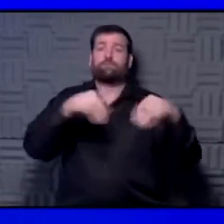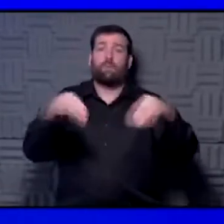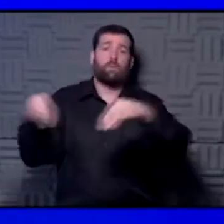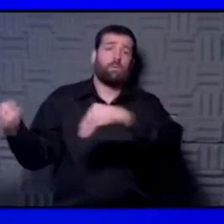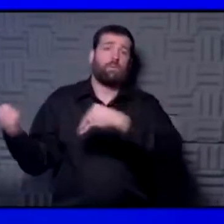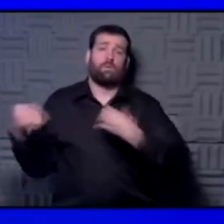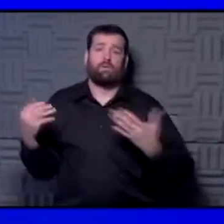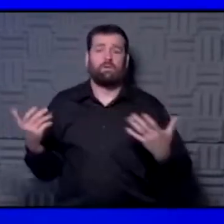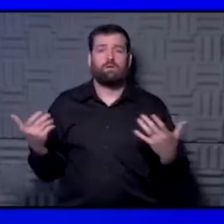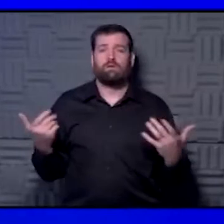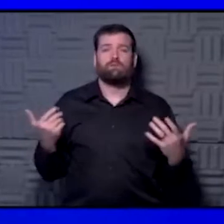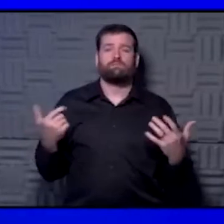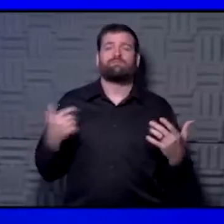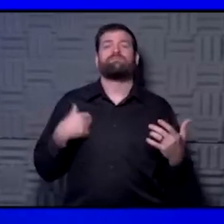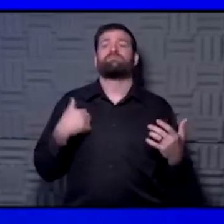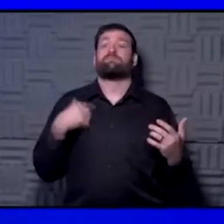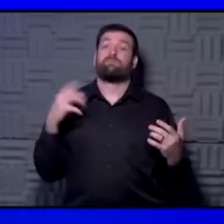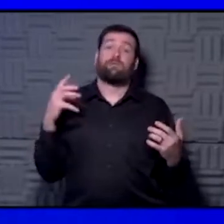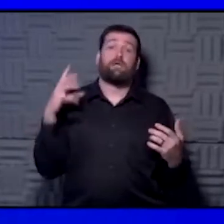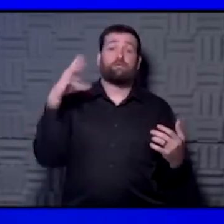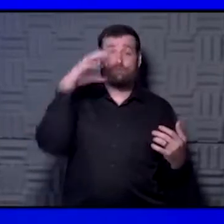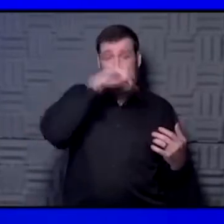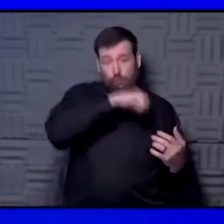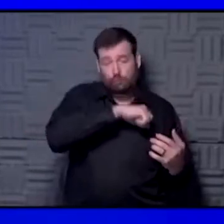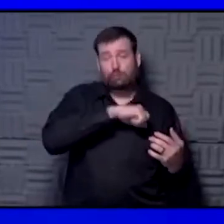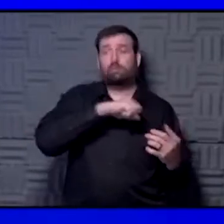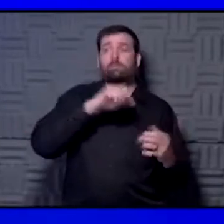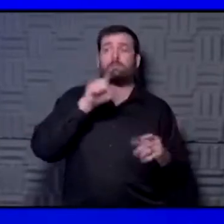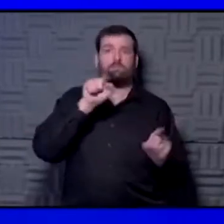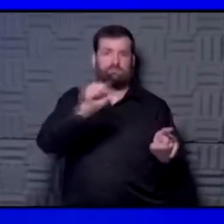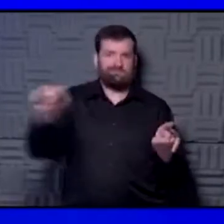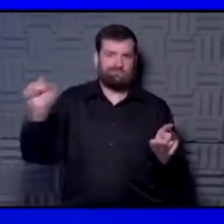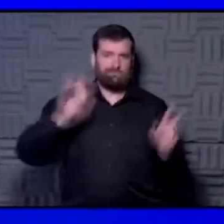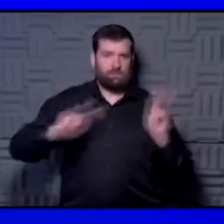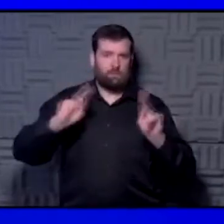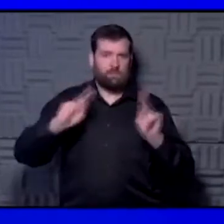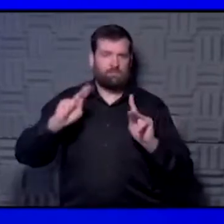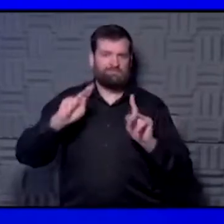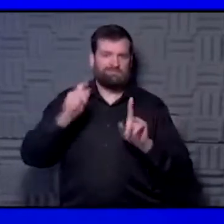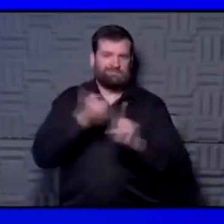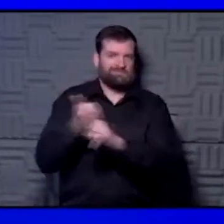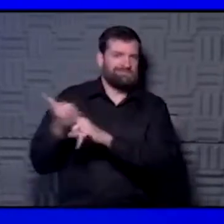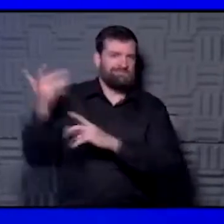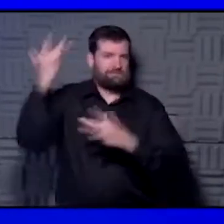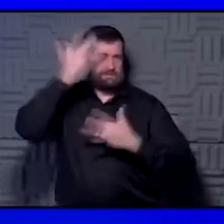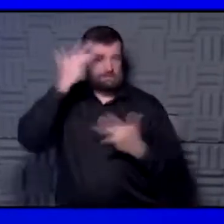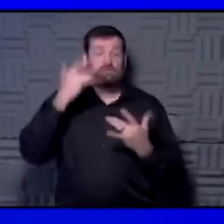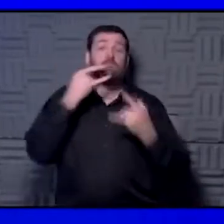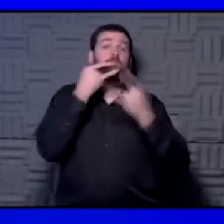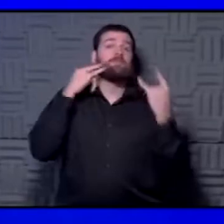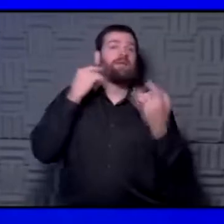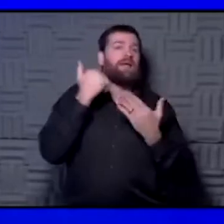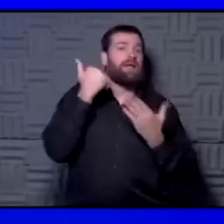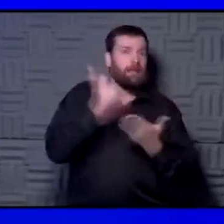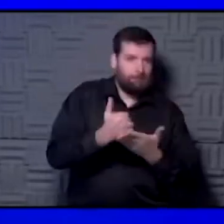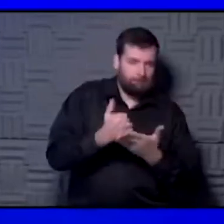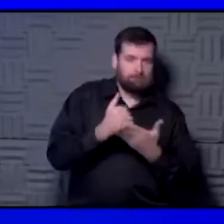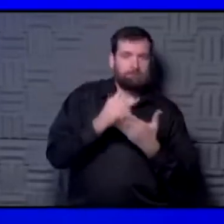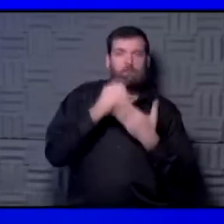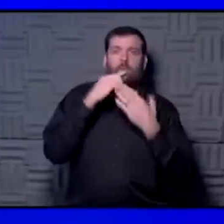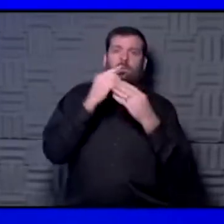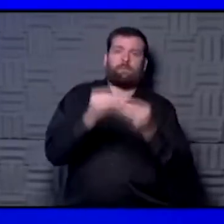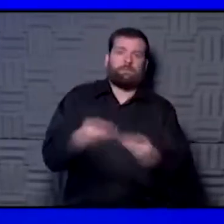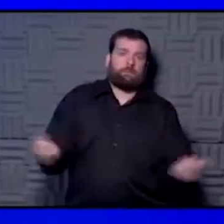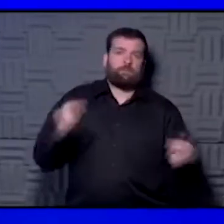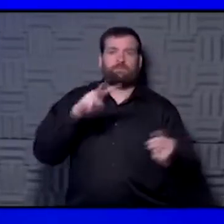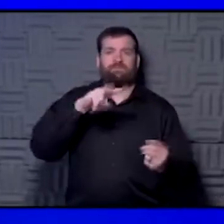nature, I assume that there could be people who are ill. Now, certainly the mask barrier helps disperse